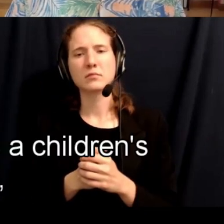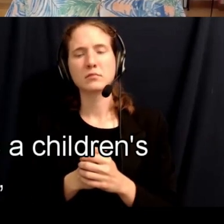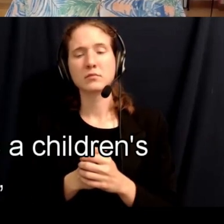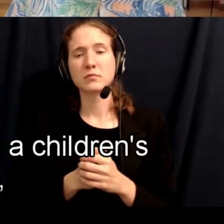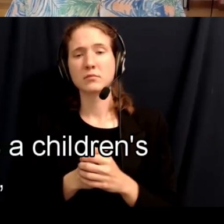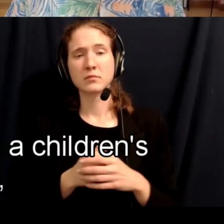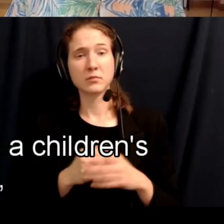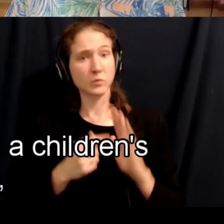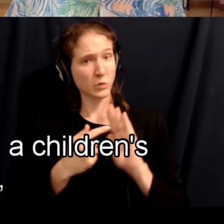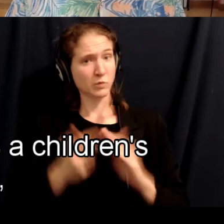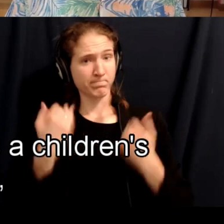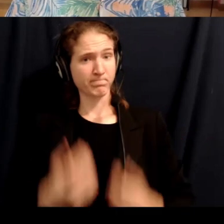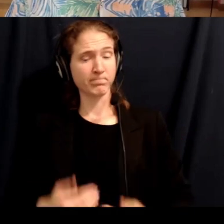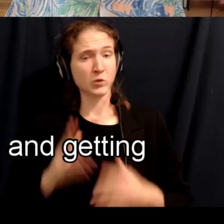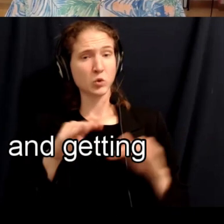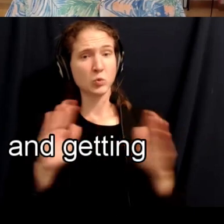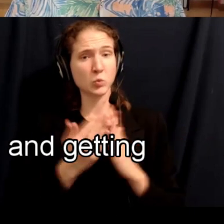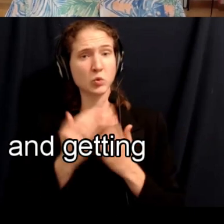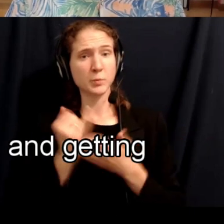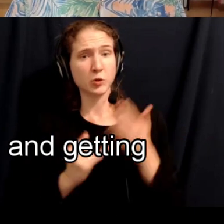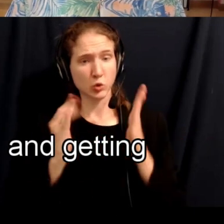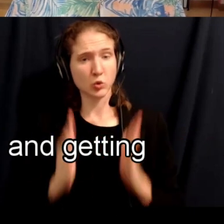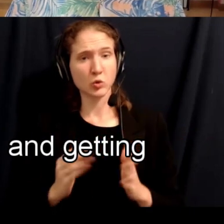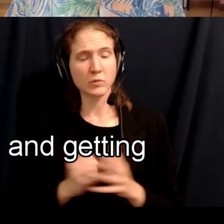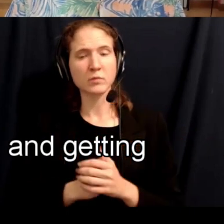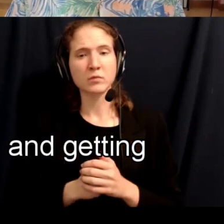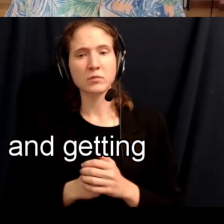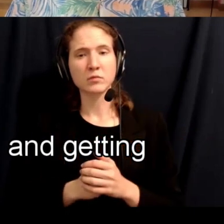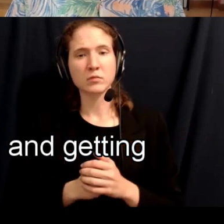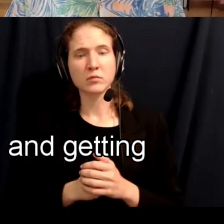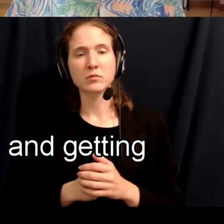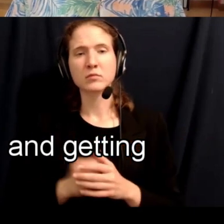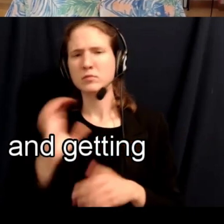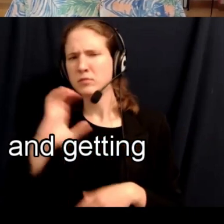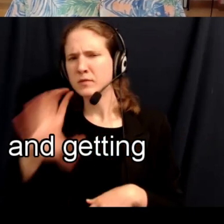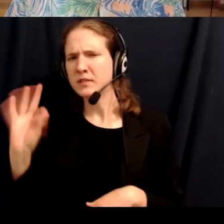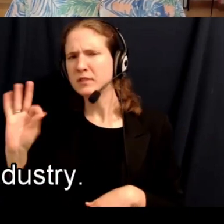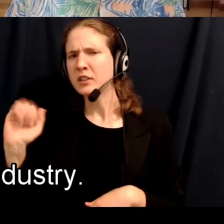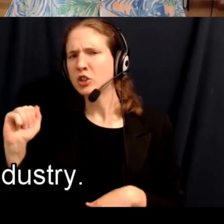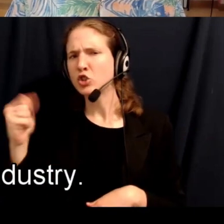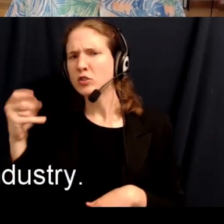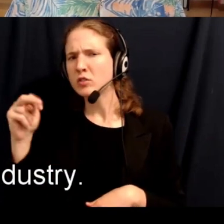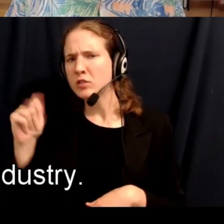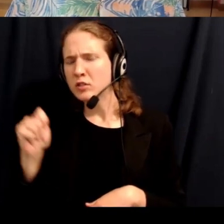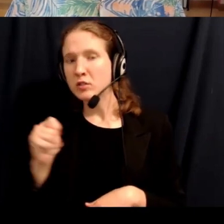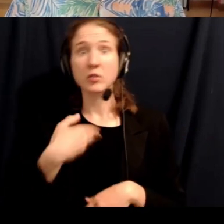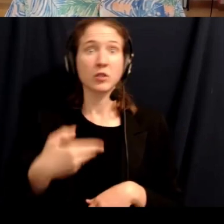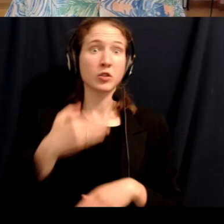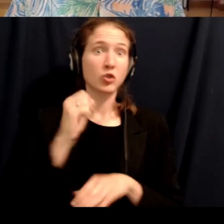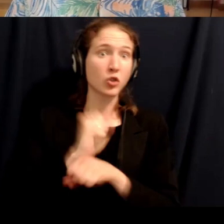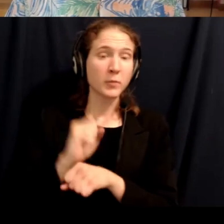establishing myself as a children's book illustrator, and then getting an agent and getting jobs and working in that